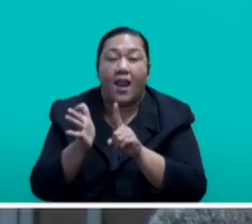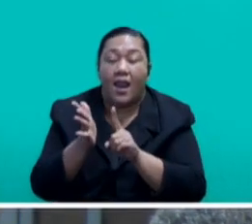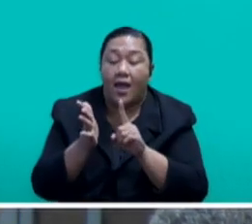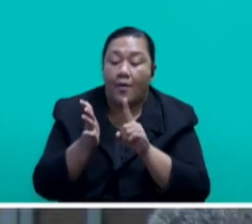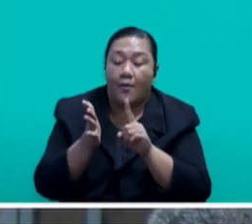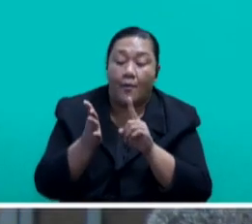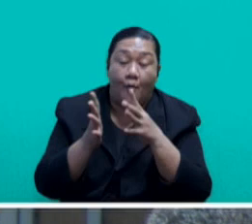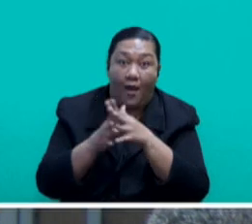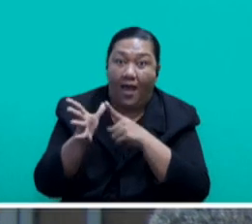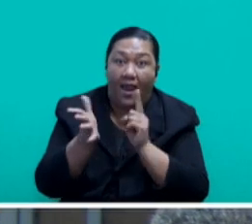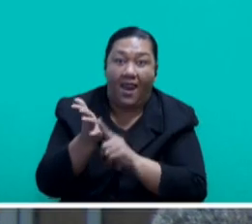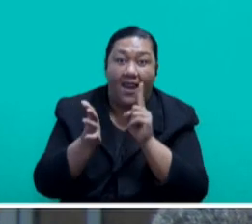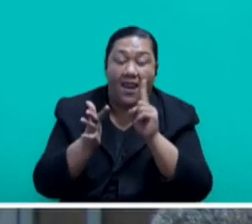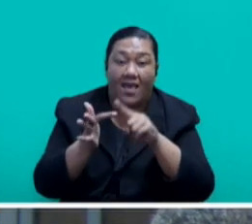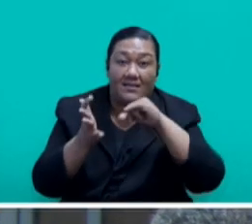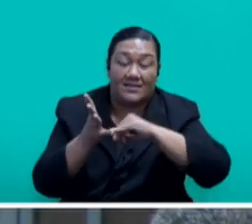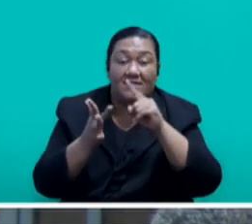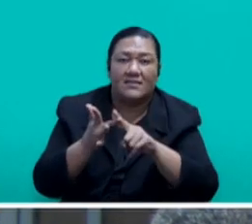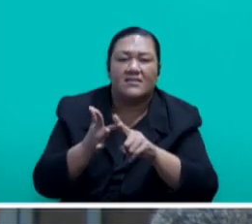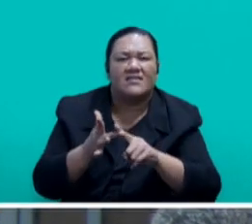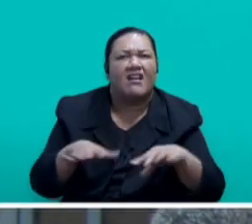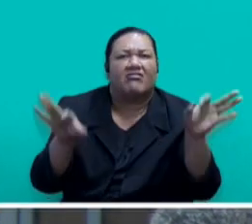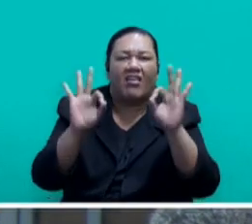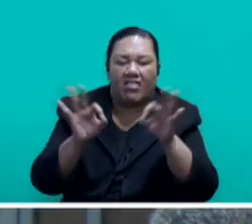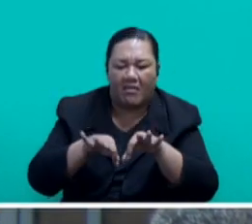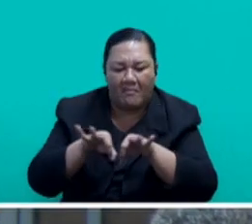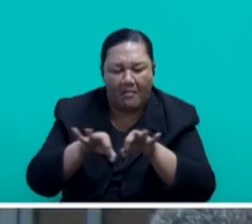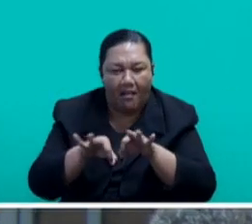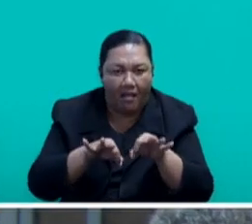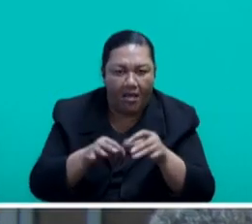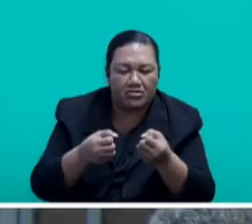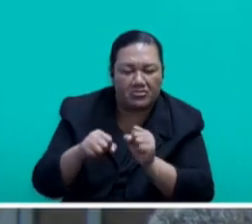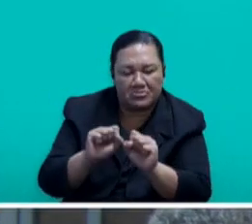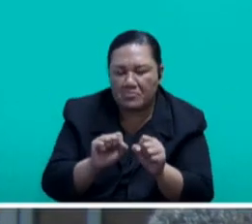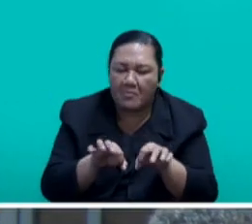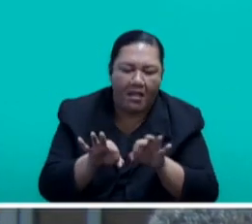years and losses on capital gain taxes.